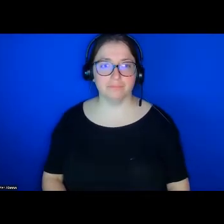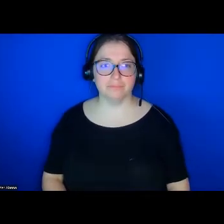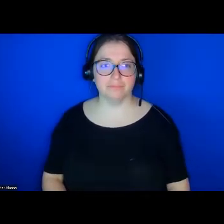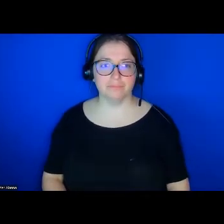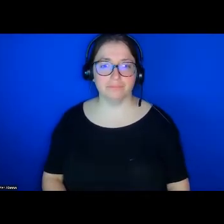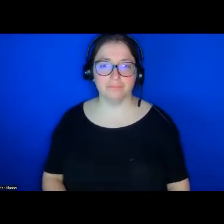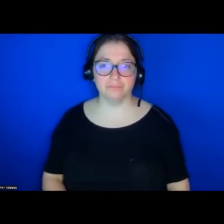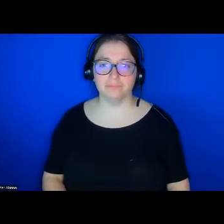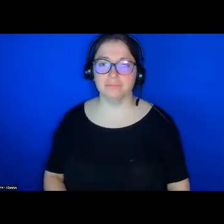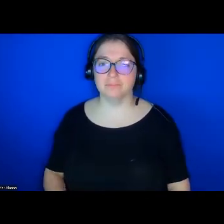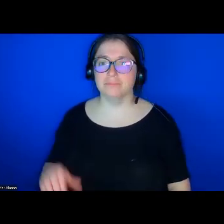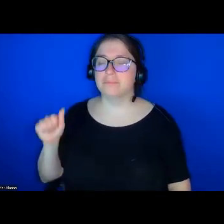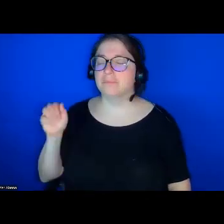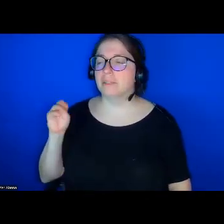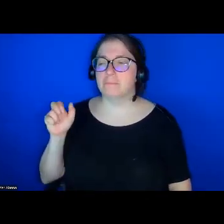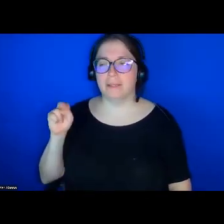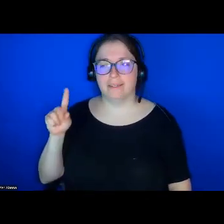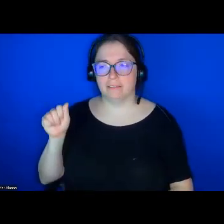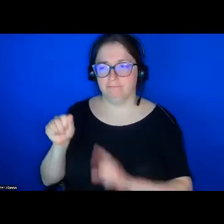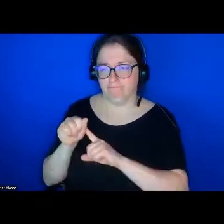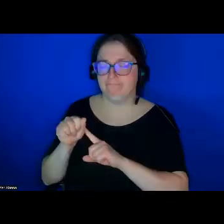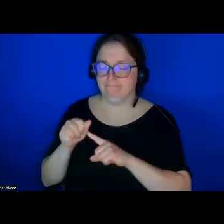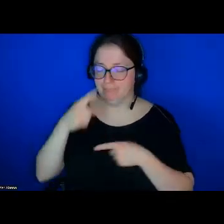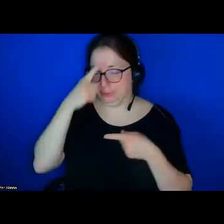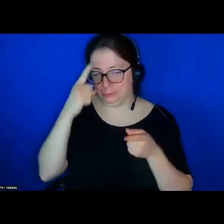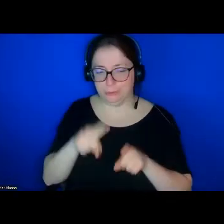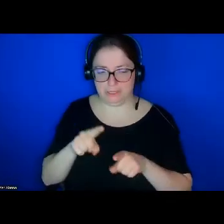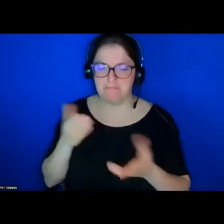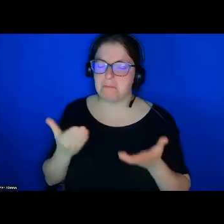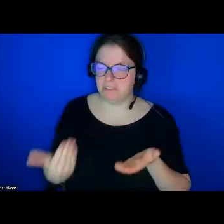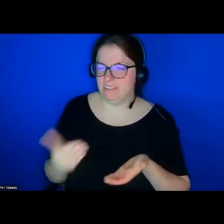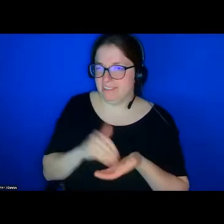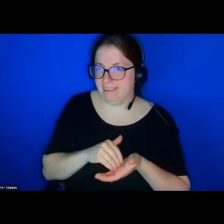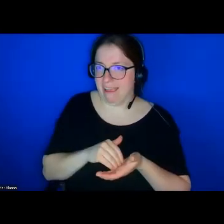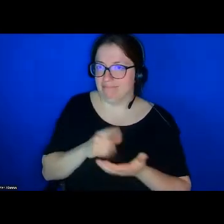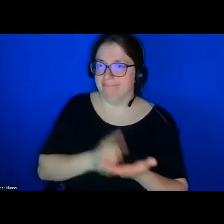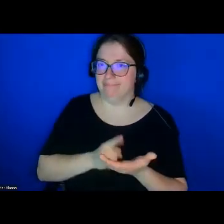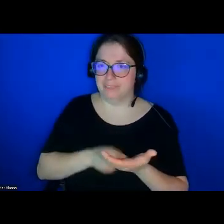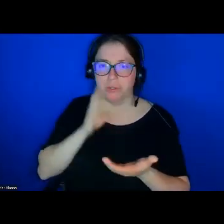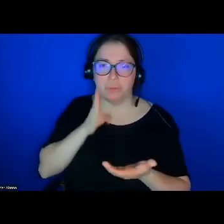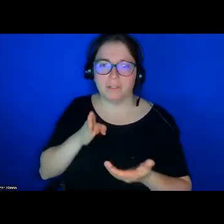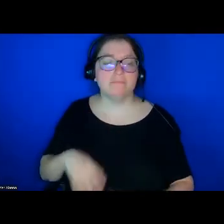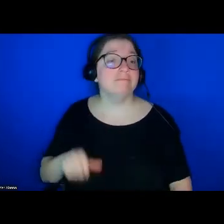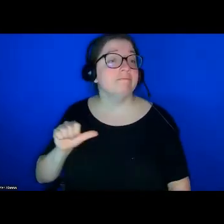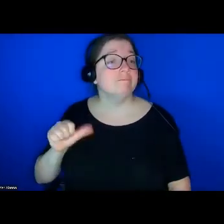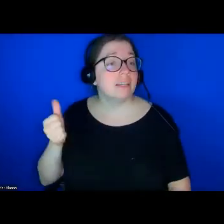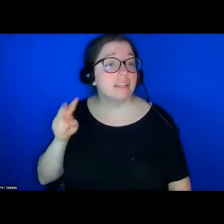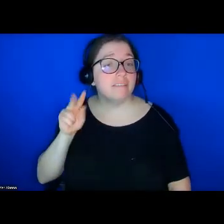yes I imagine that's the case um do any other back members have questions